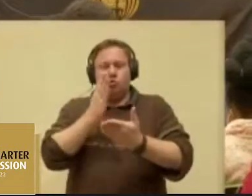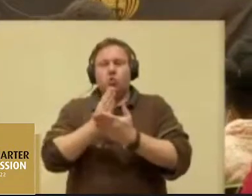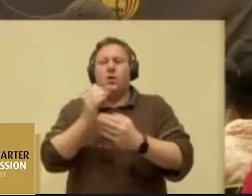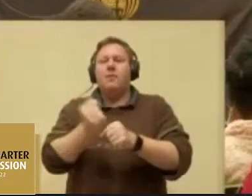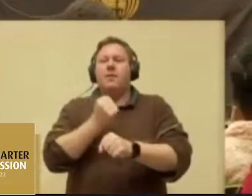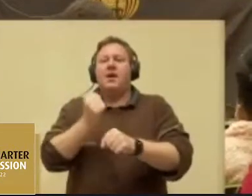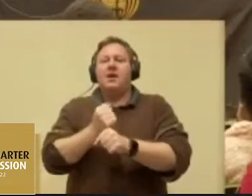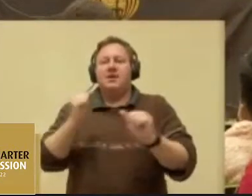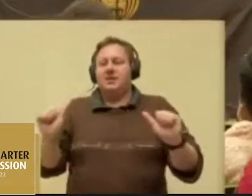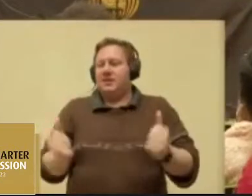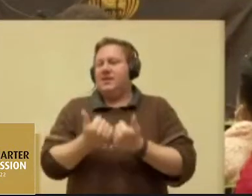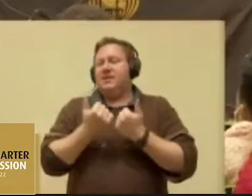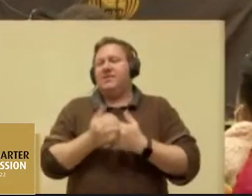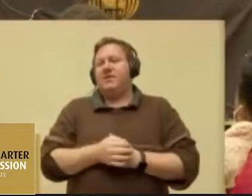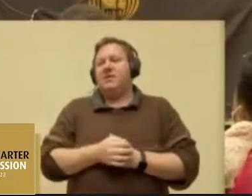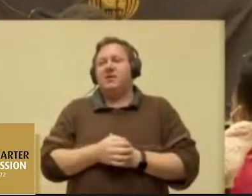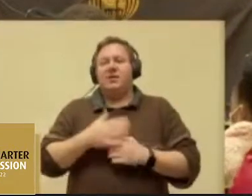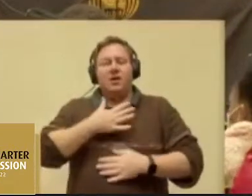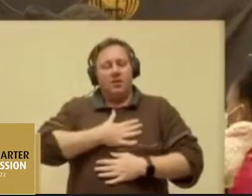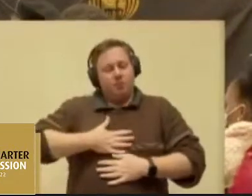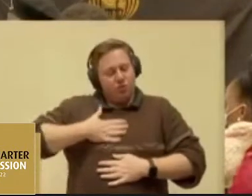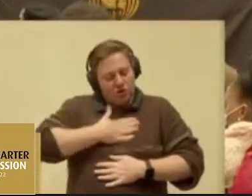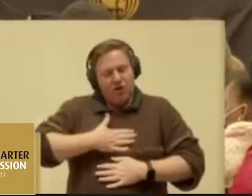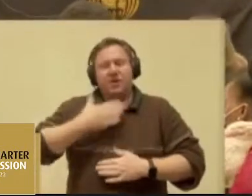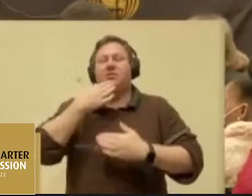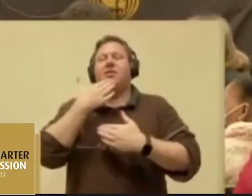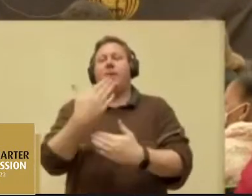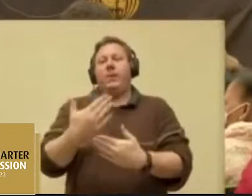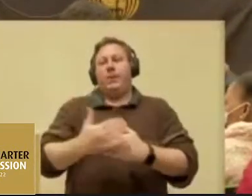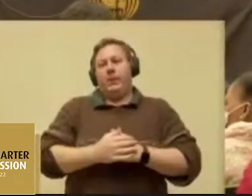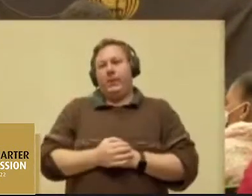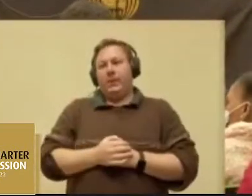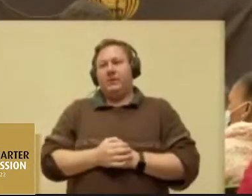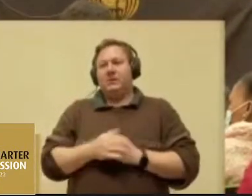success we want to express our appreciation to them also